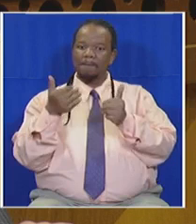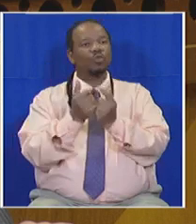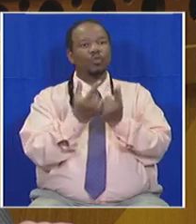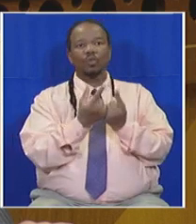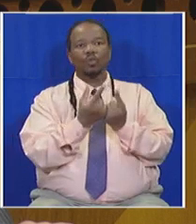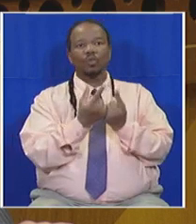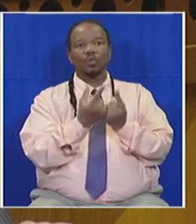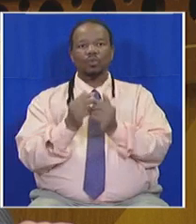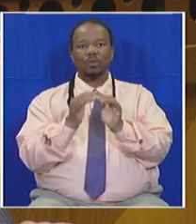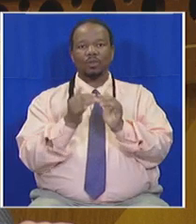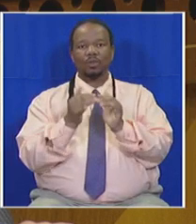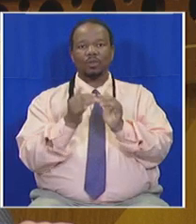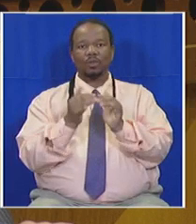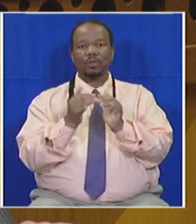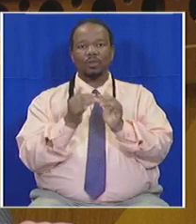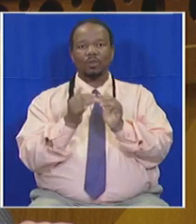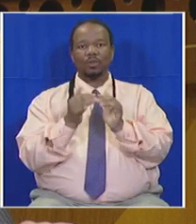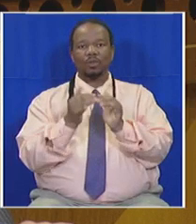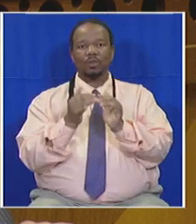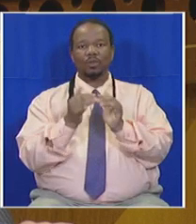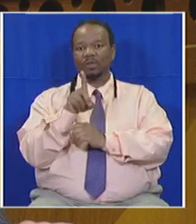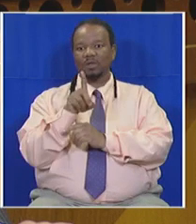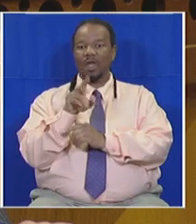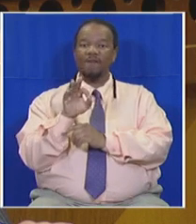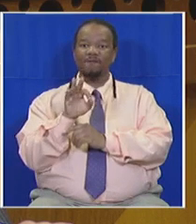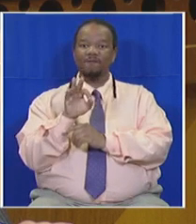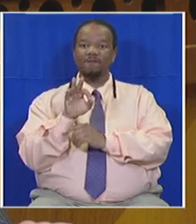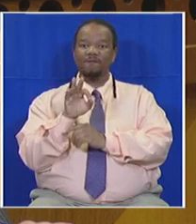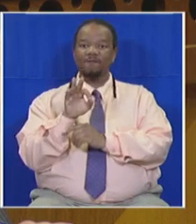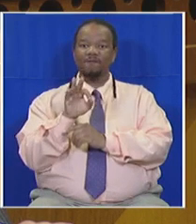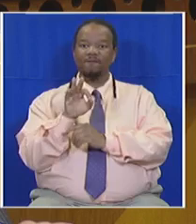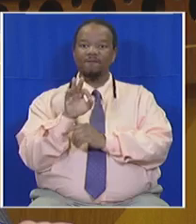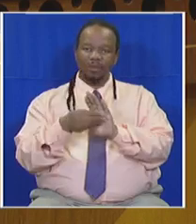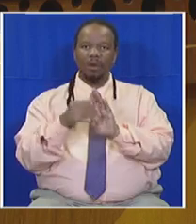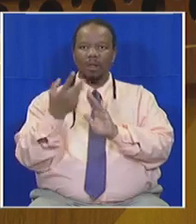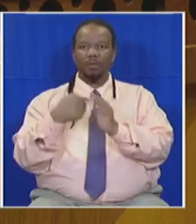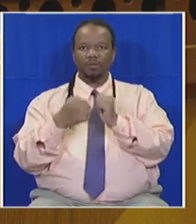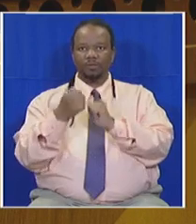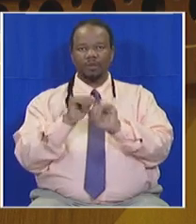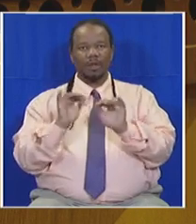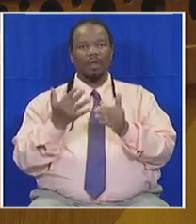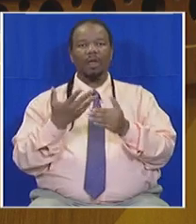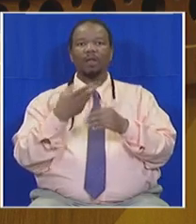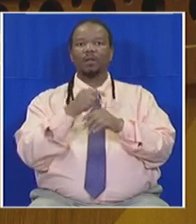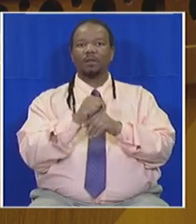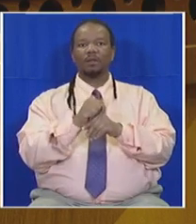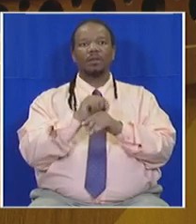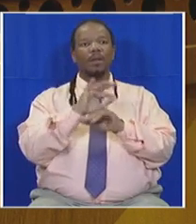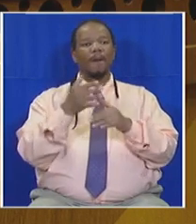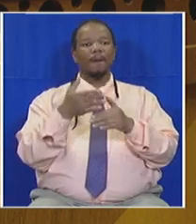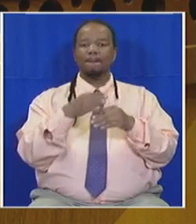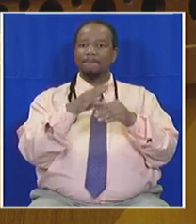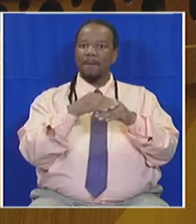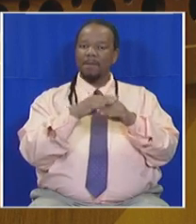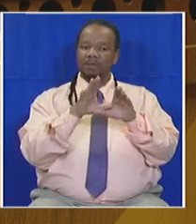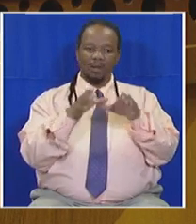the IUDF since its adoption last year. The 2016 SALGA National Members Assembly, as well as the third Presidential